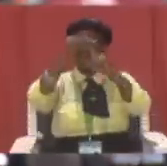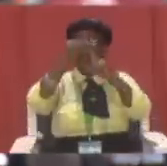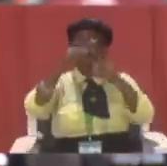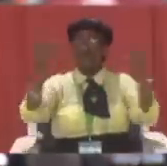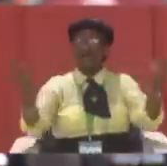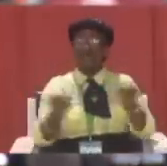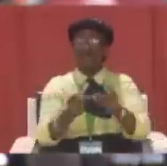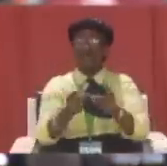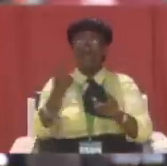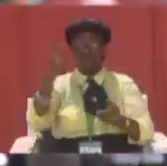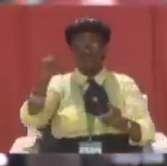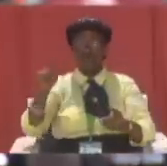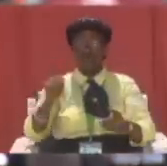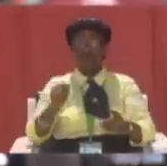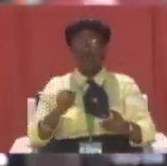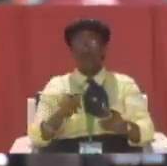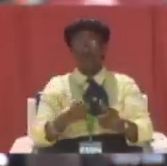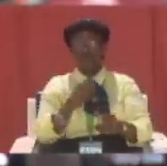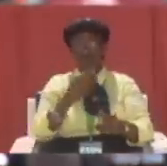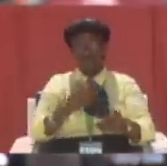John the Baptist was a firstborn.